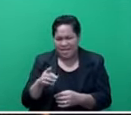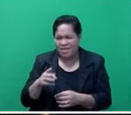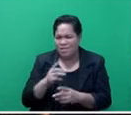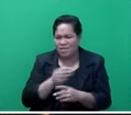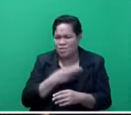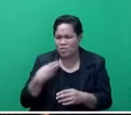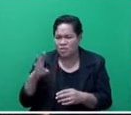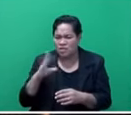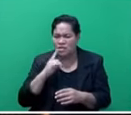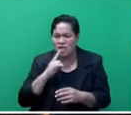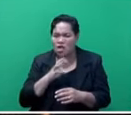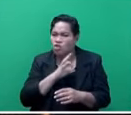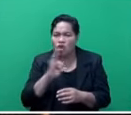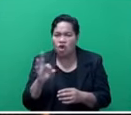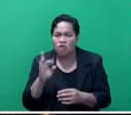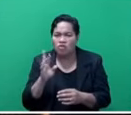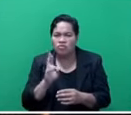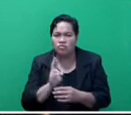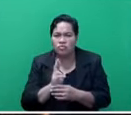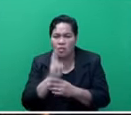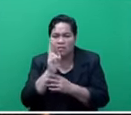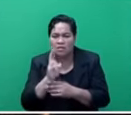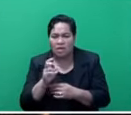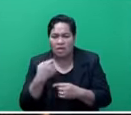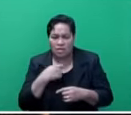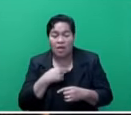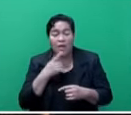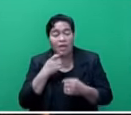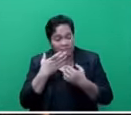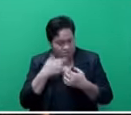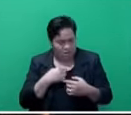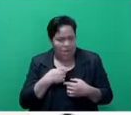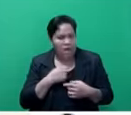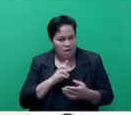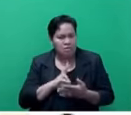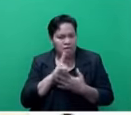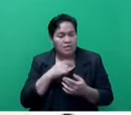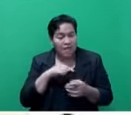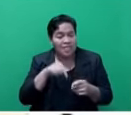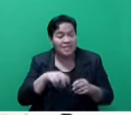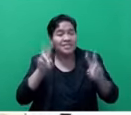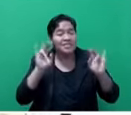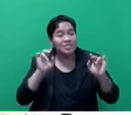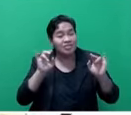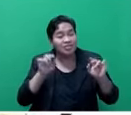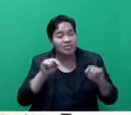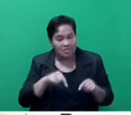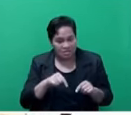we said. We actually acknowledge, Mr. Speaker, I did that. I said these kind of issues have